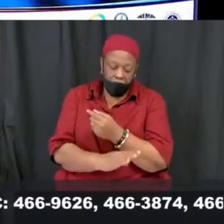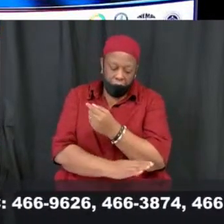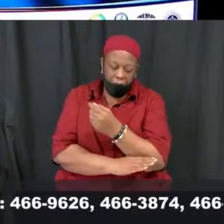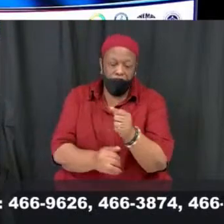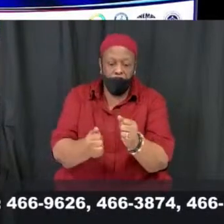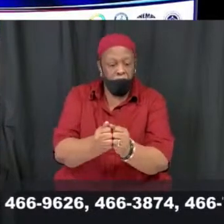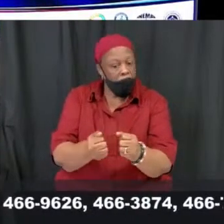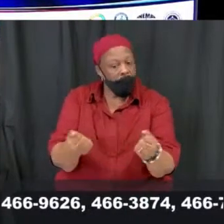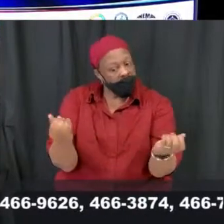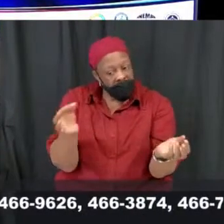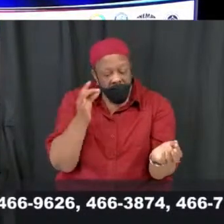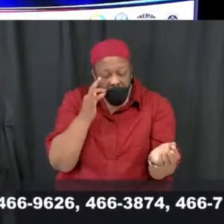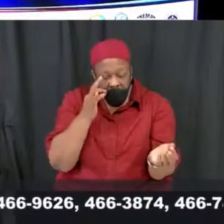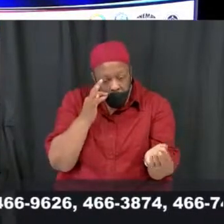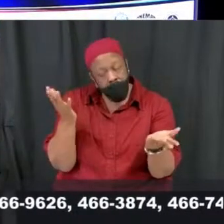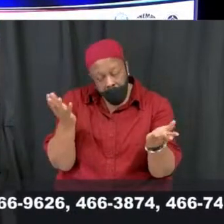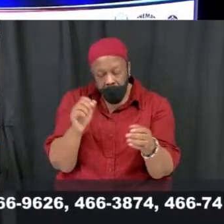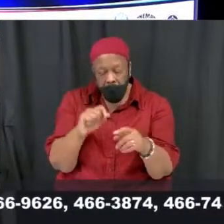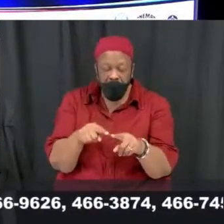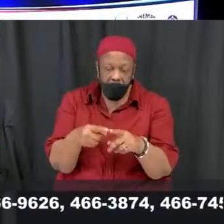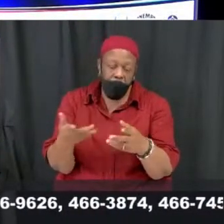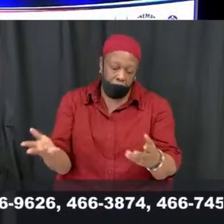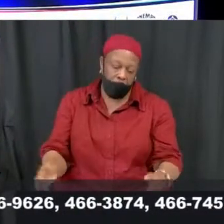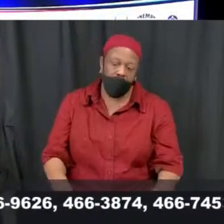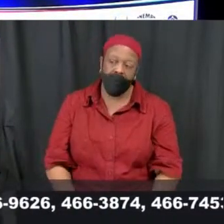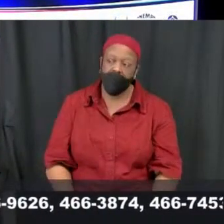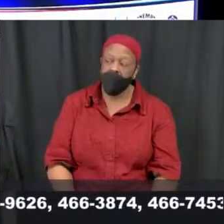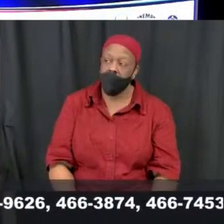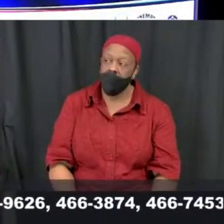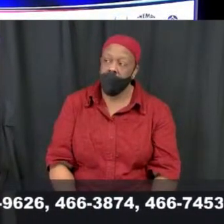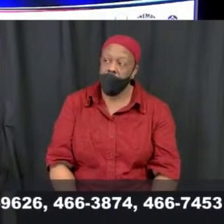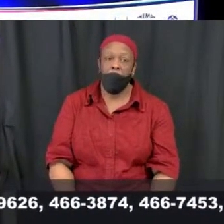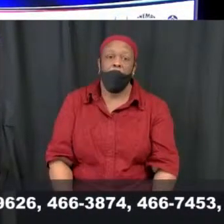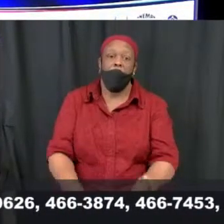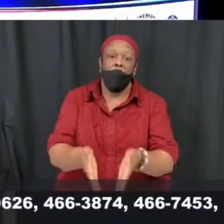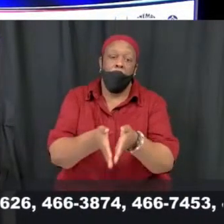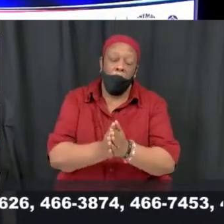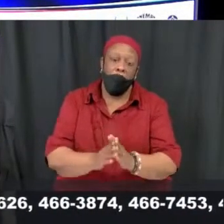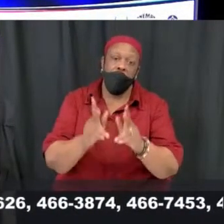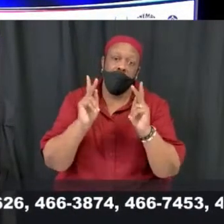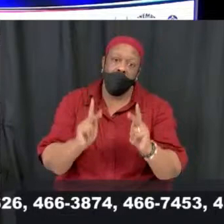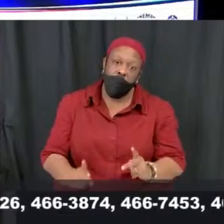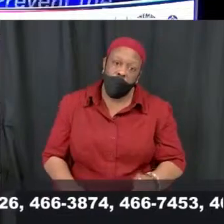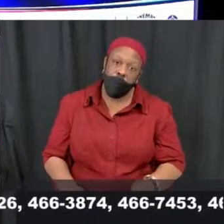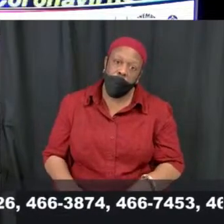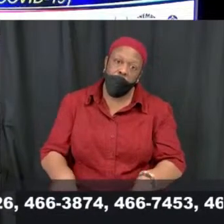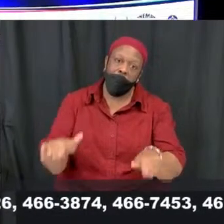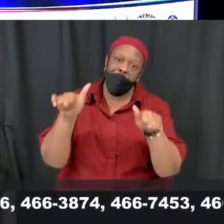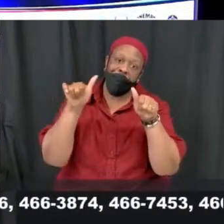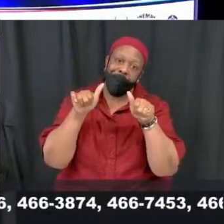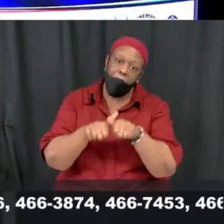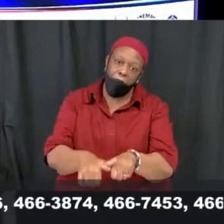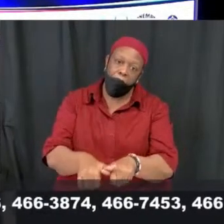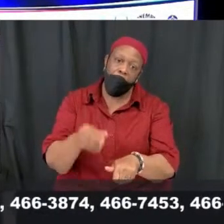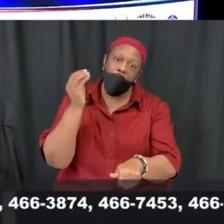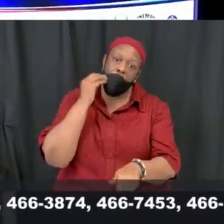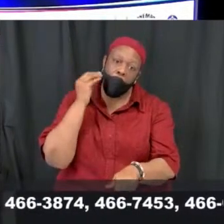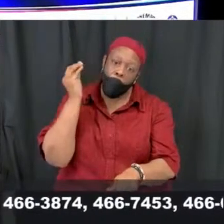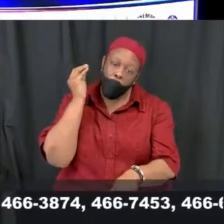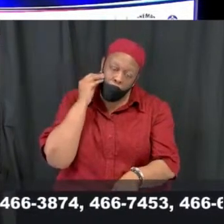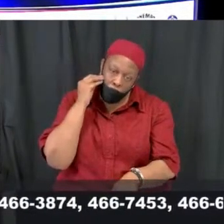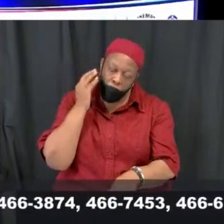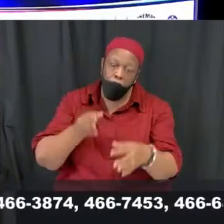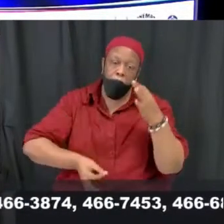individuals. However, we are making an individual to stay at home. Again, if you have been placed in